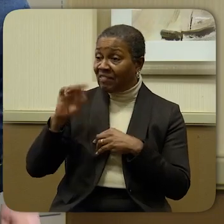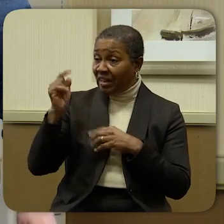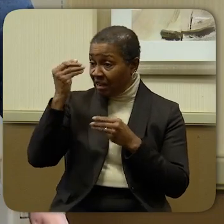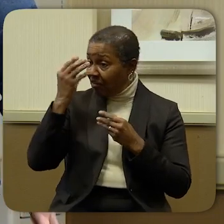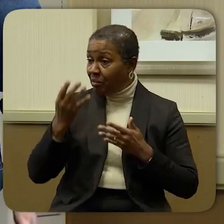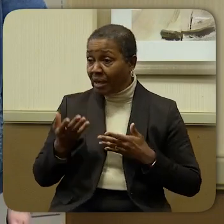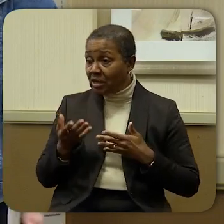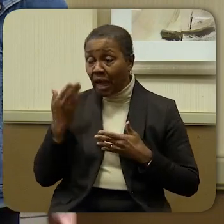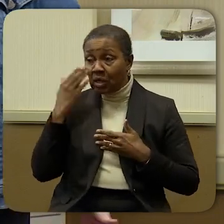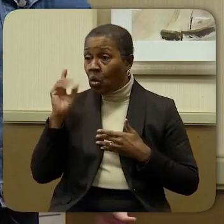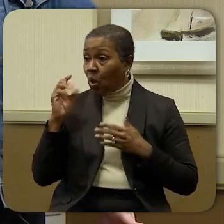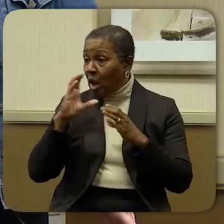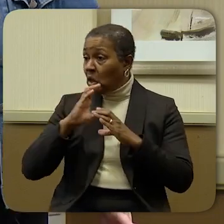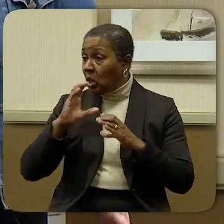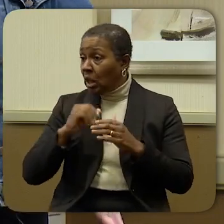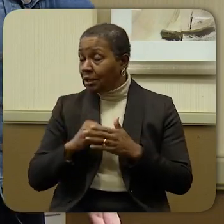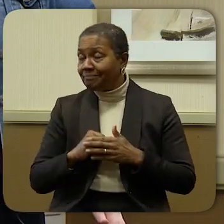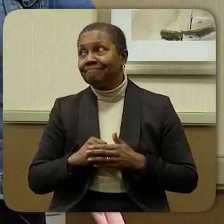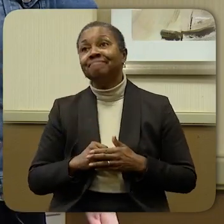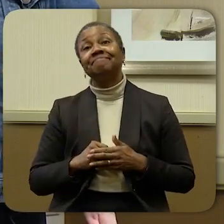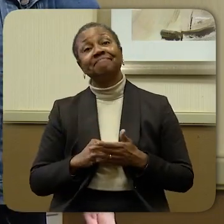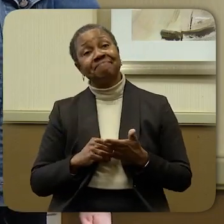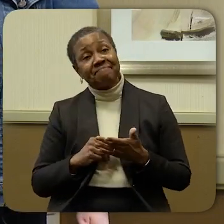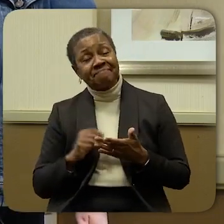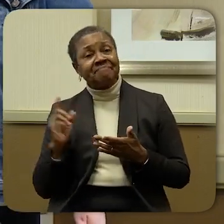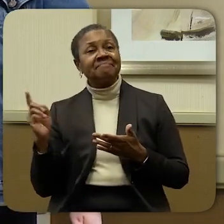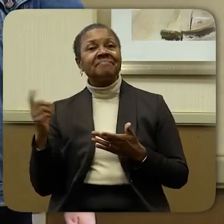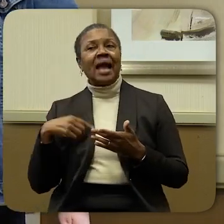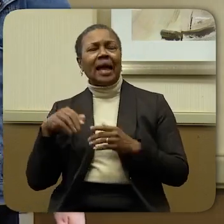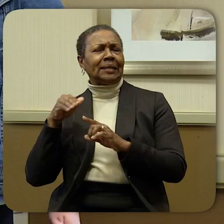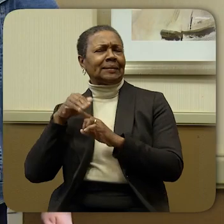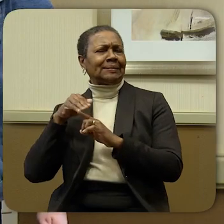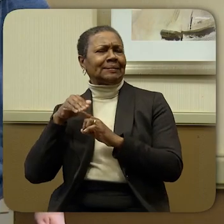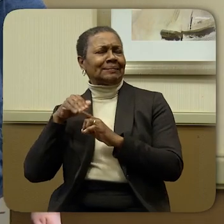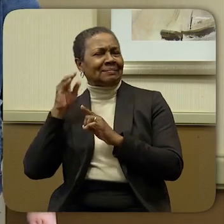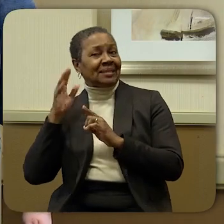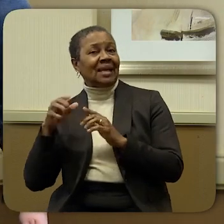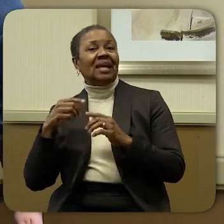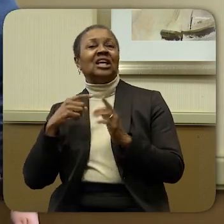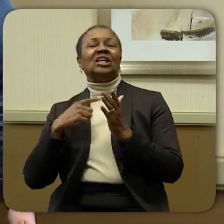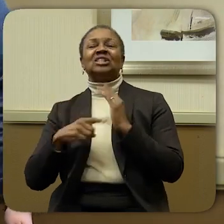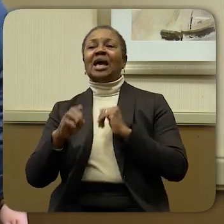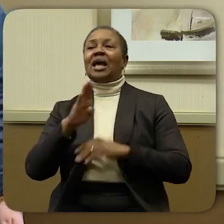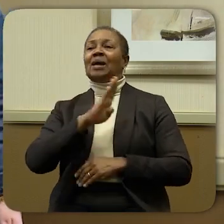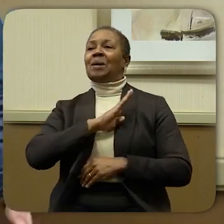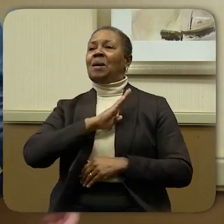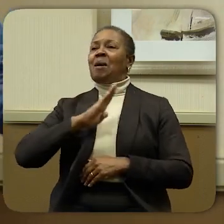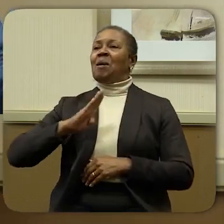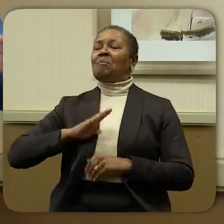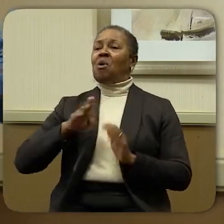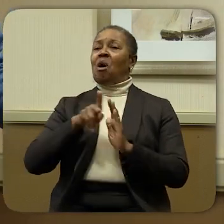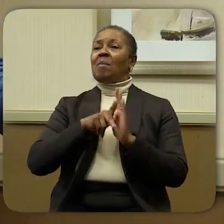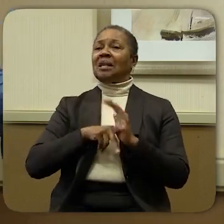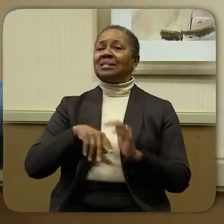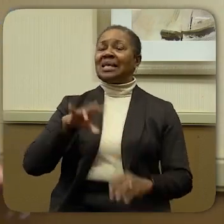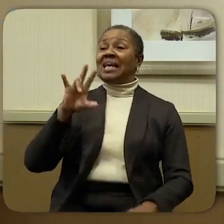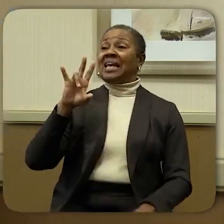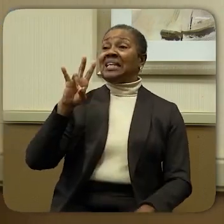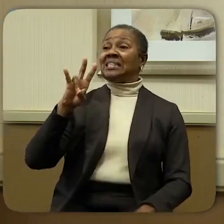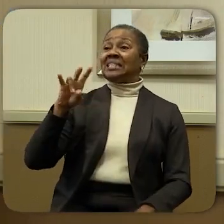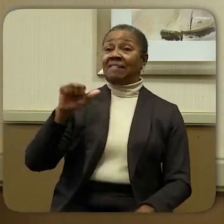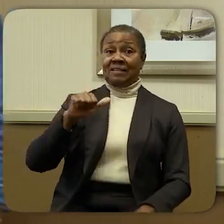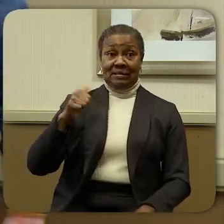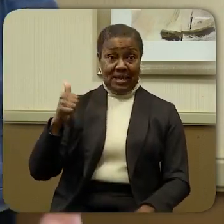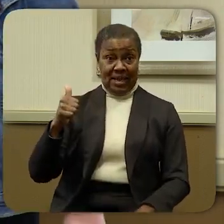And then I tipped you off to look at the board policy under 710, equal